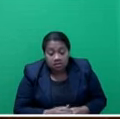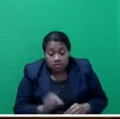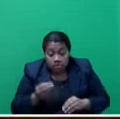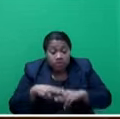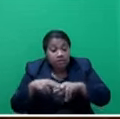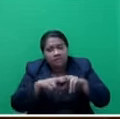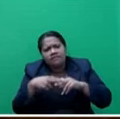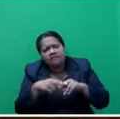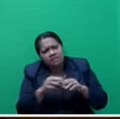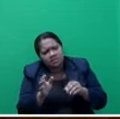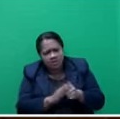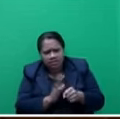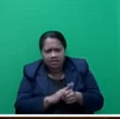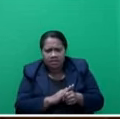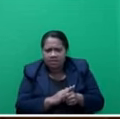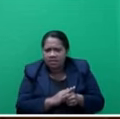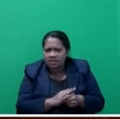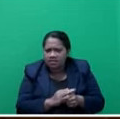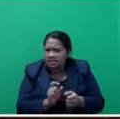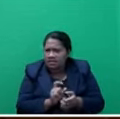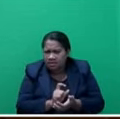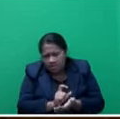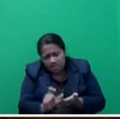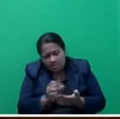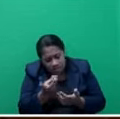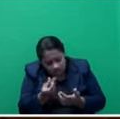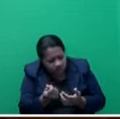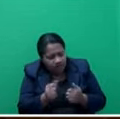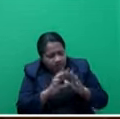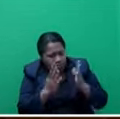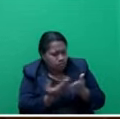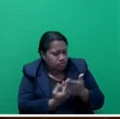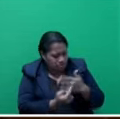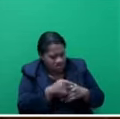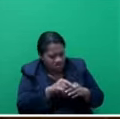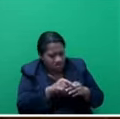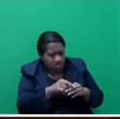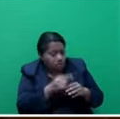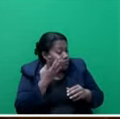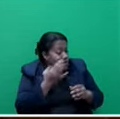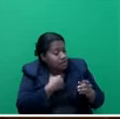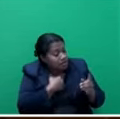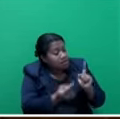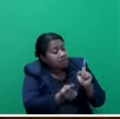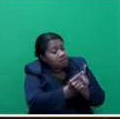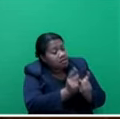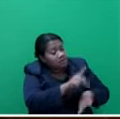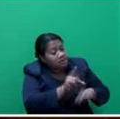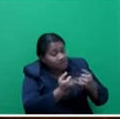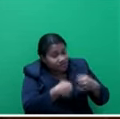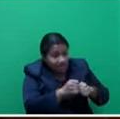some of the most vulnerable in the world to external shocks. Mr. Speaker, when I met with Pacific Island leaders in Tuvalu